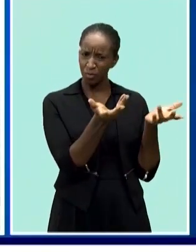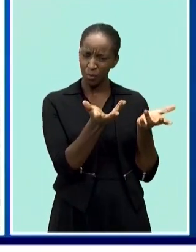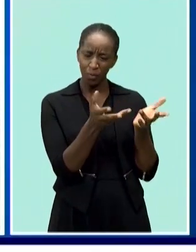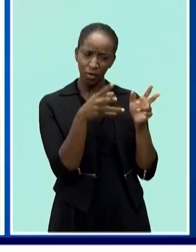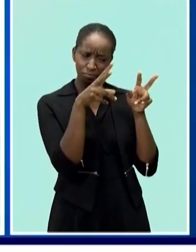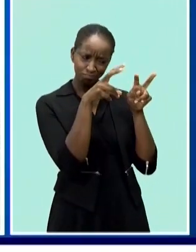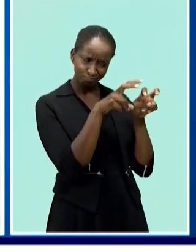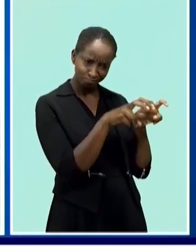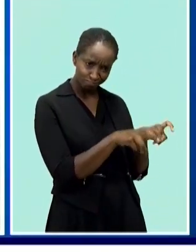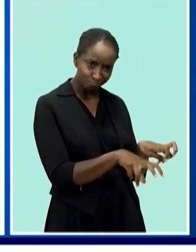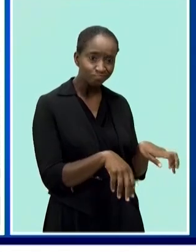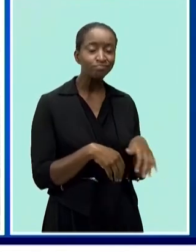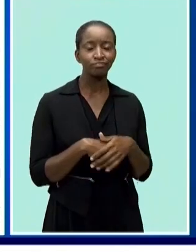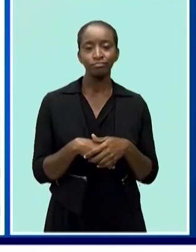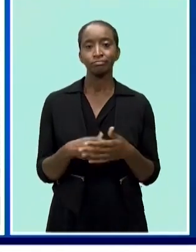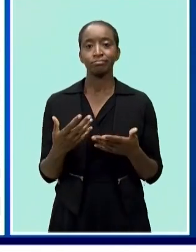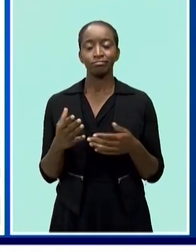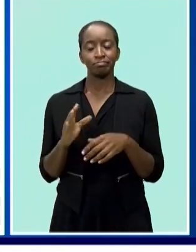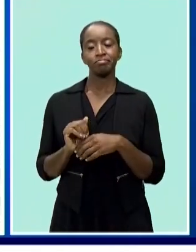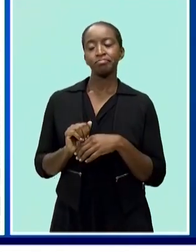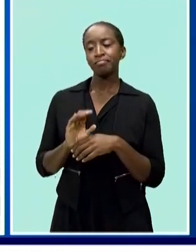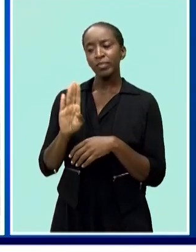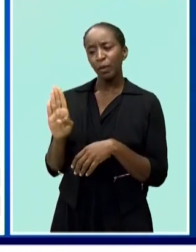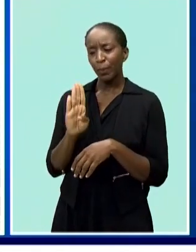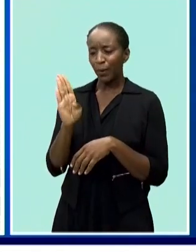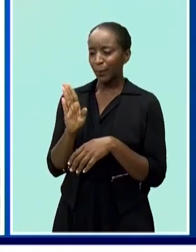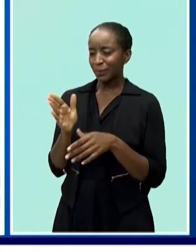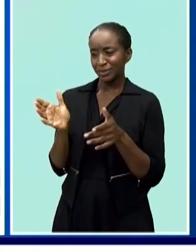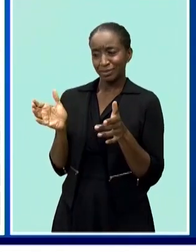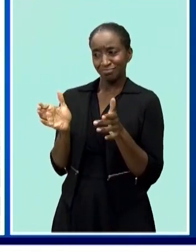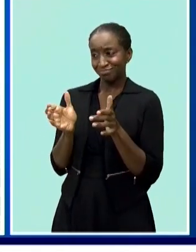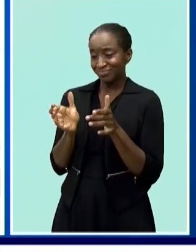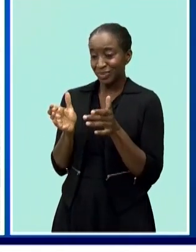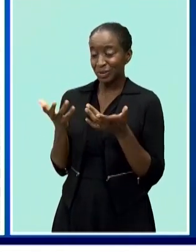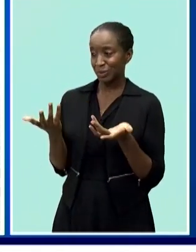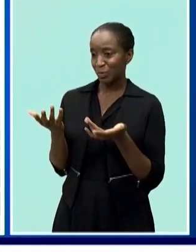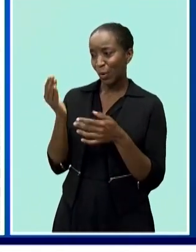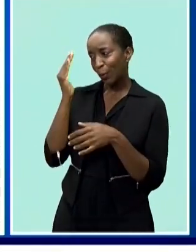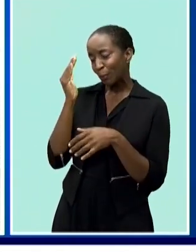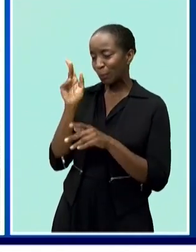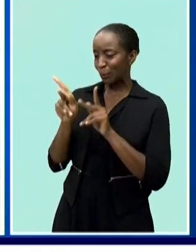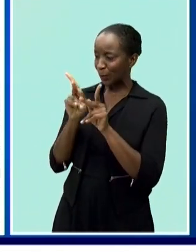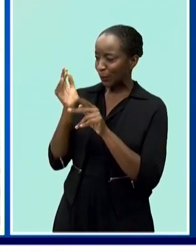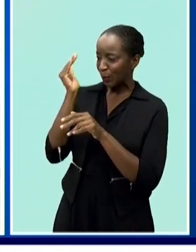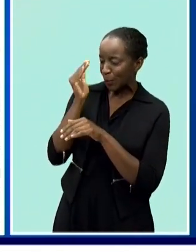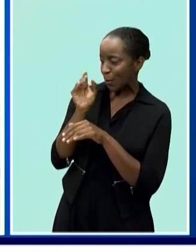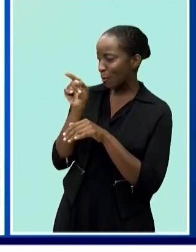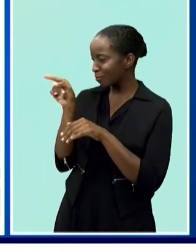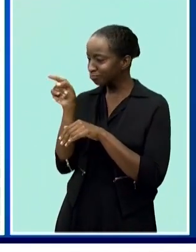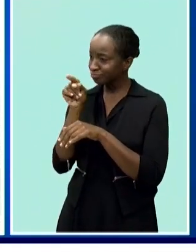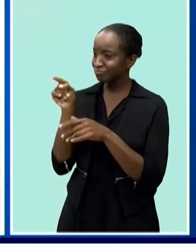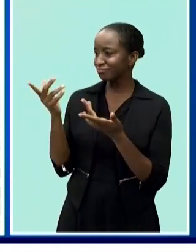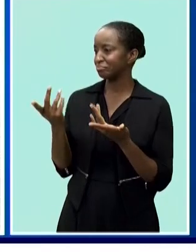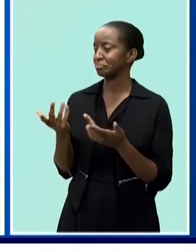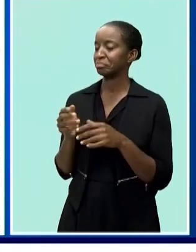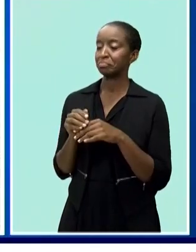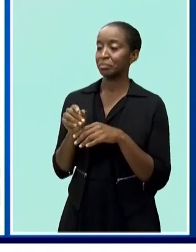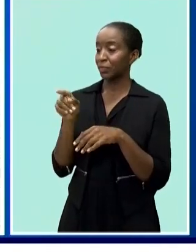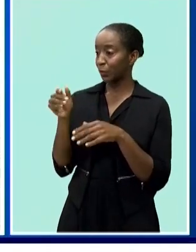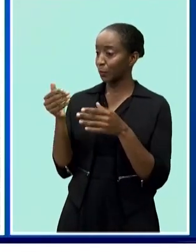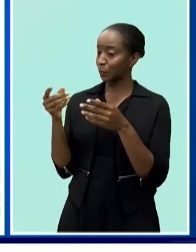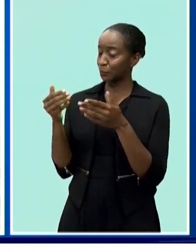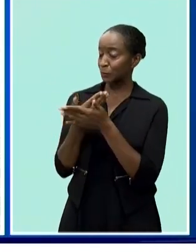country, and, you know, women going to the person's village. If you know somebody that, if he mentions a school he went to, you can find out